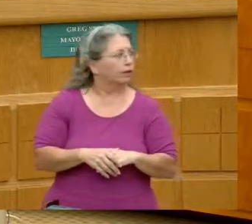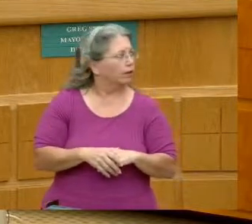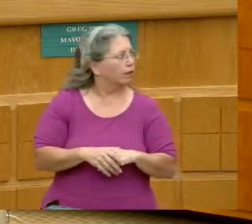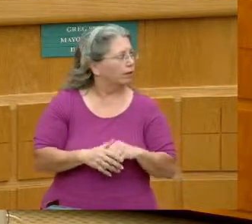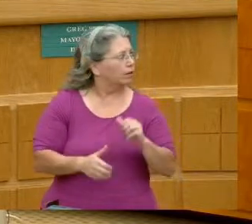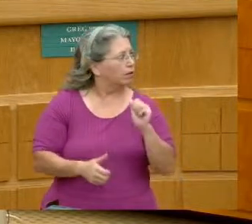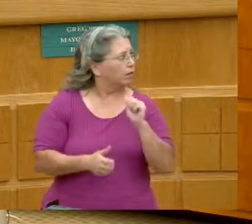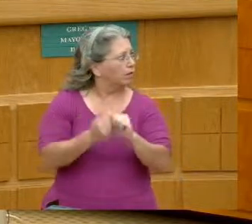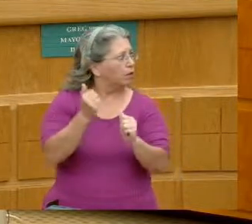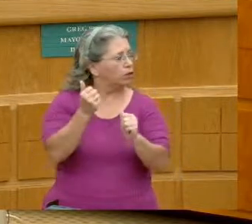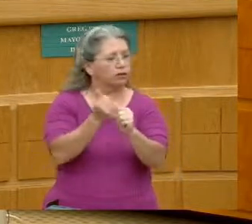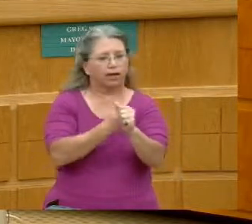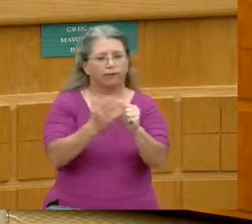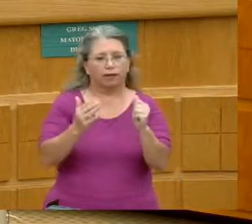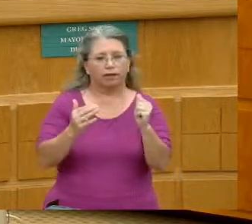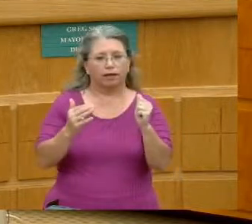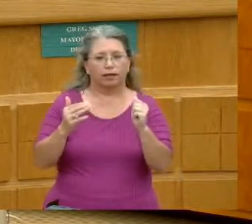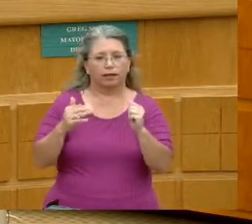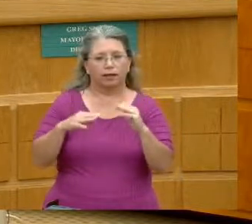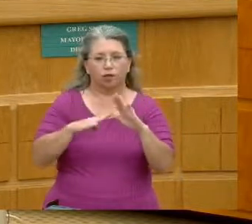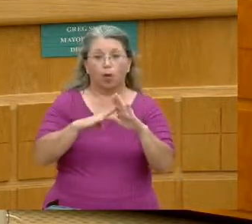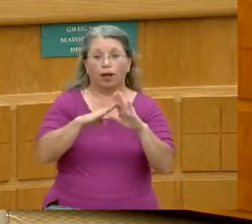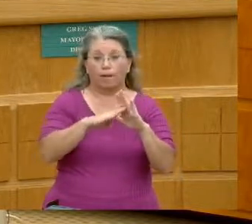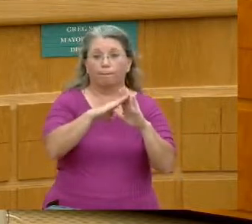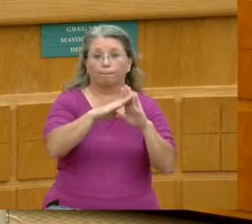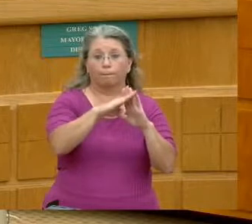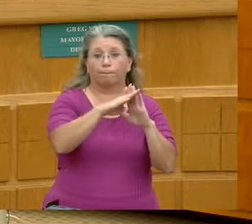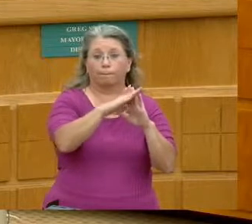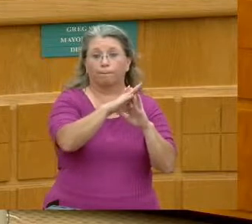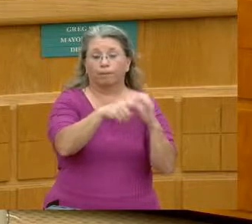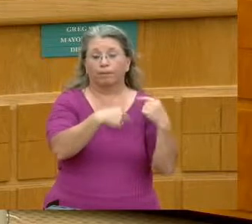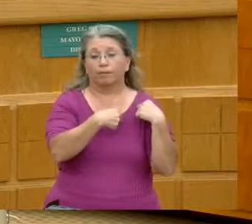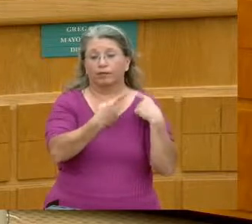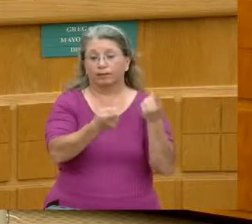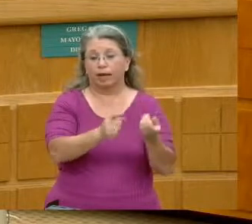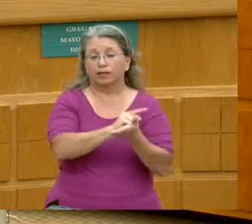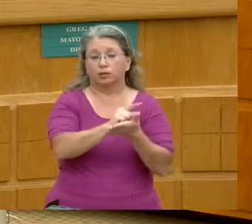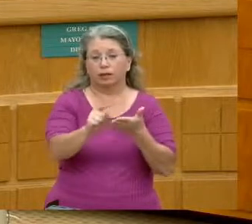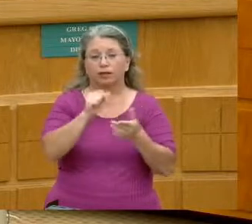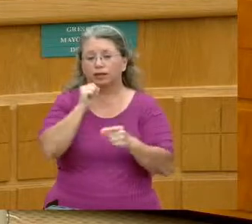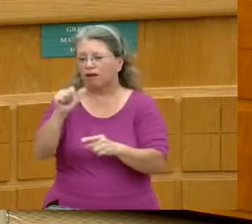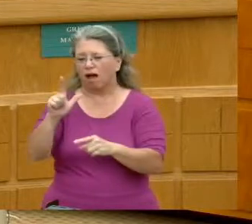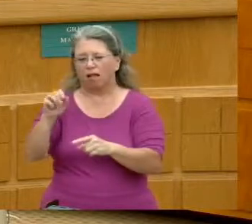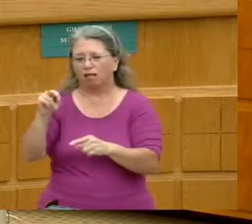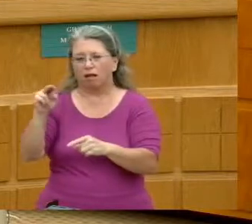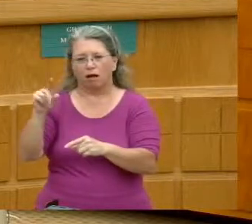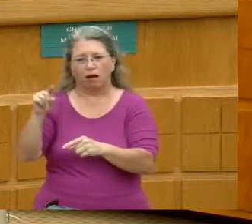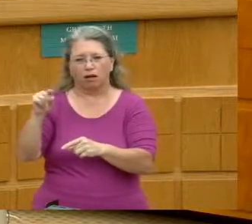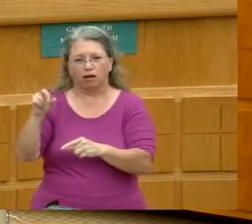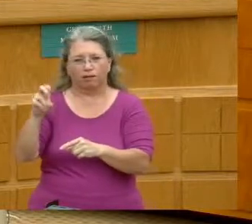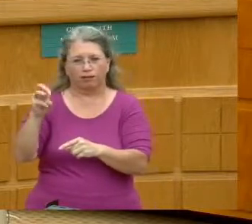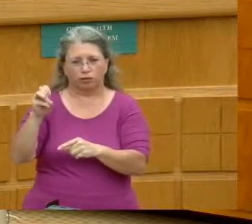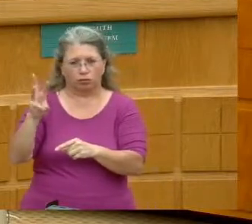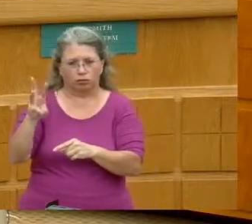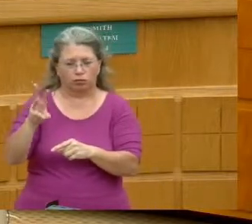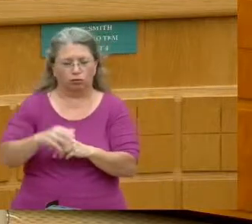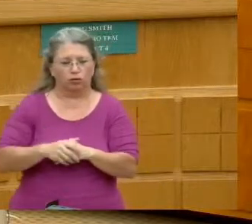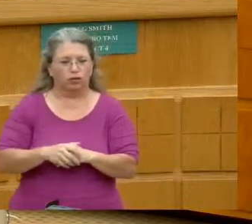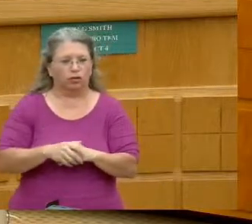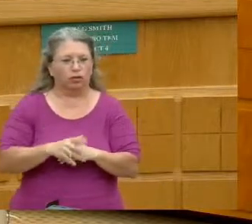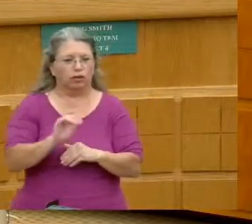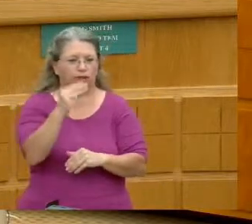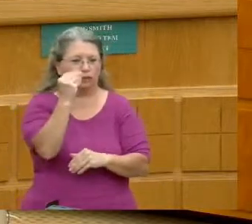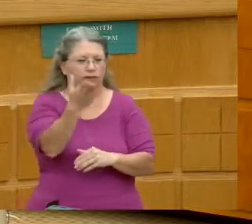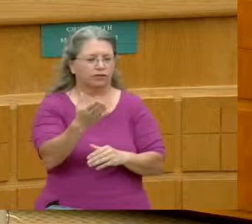almost everything except for Longview is going up over the past week. So this maybe gives you a little bit of context. When you see on